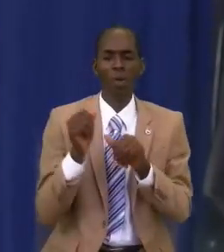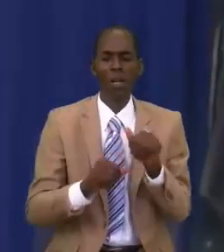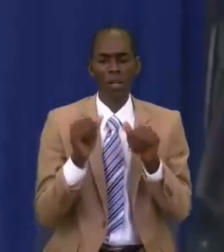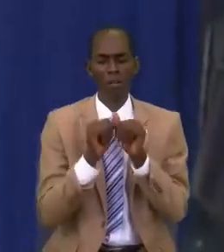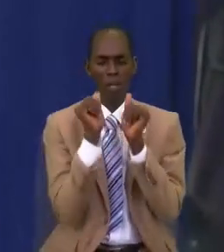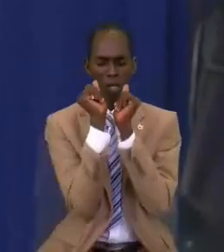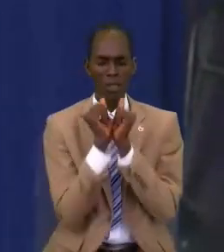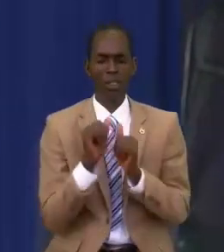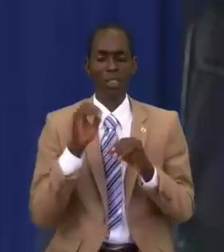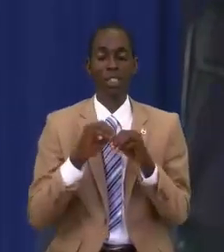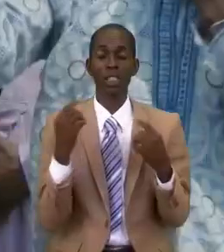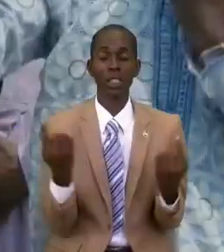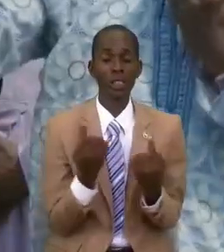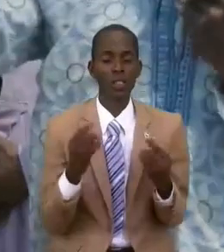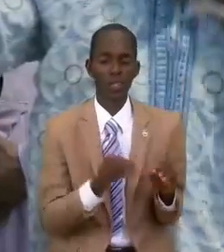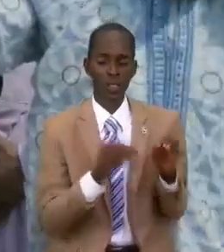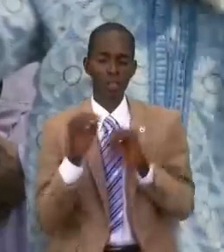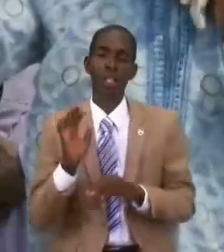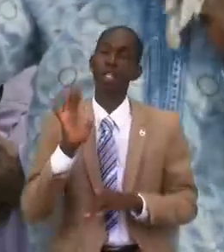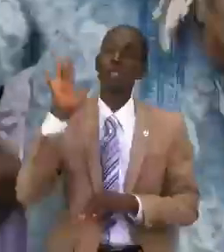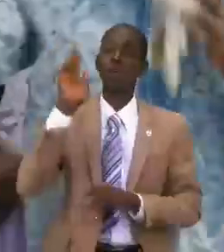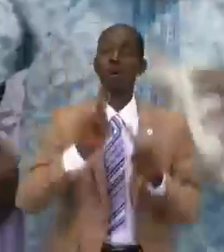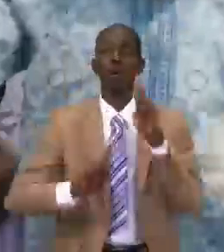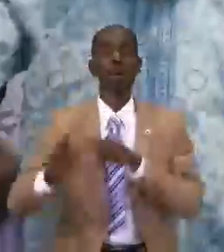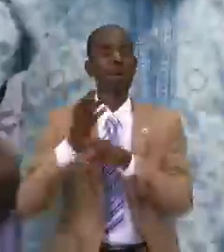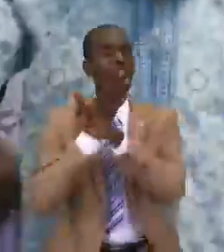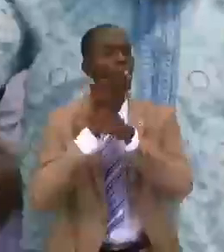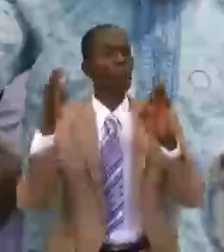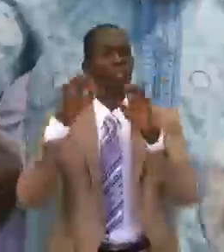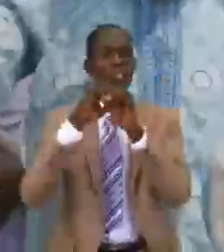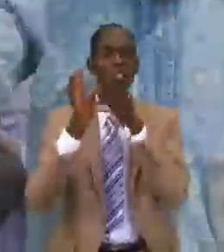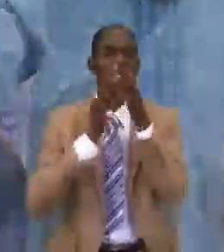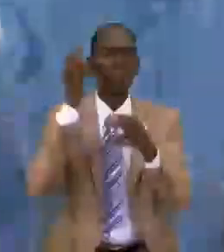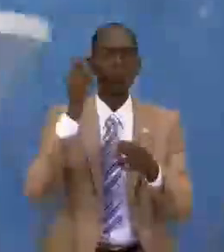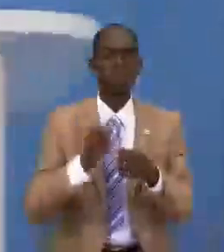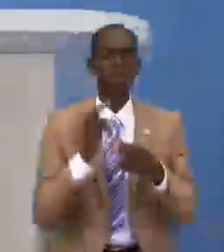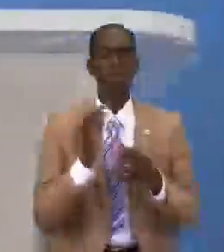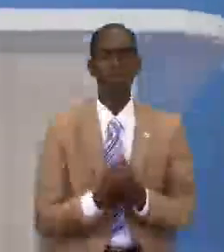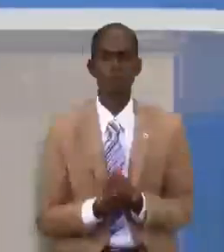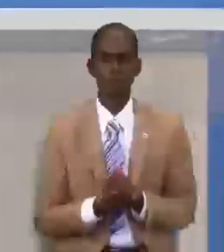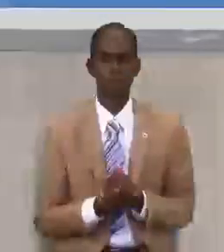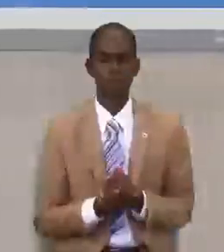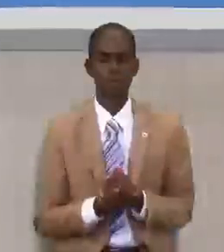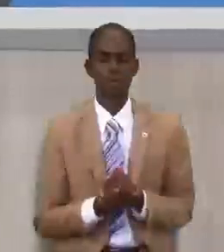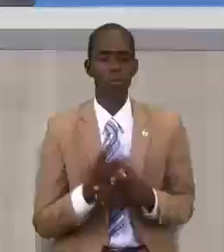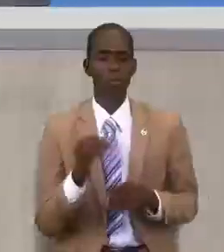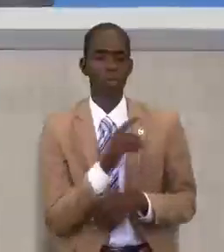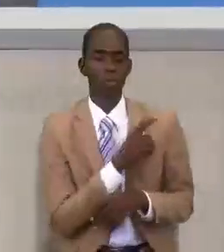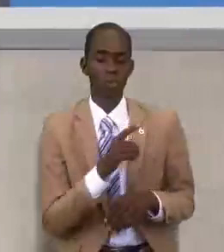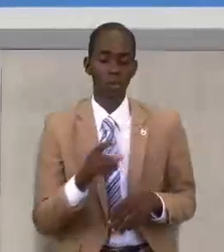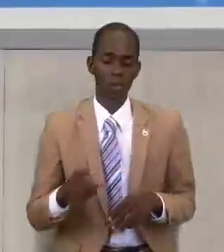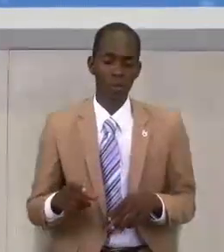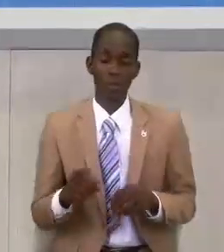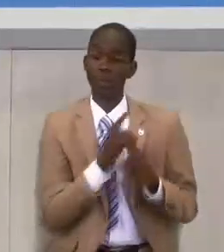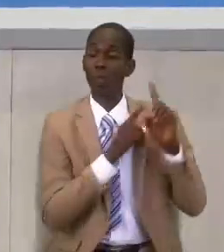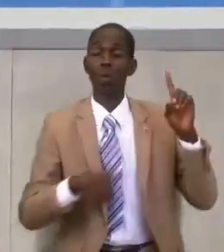free in Jesus' name. And Lord, any infirmity there, any sickness there,